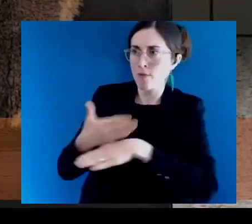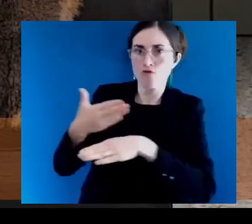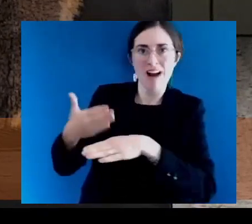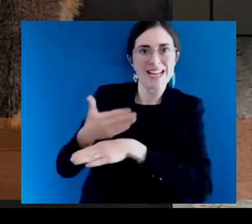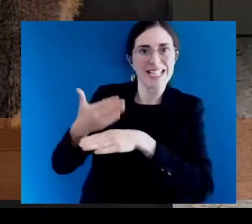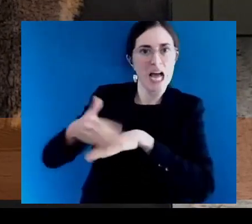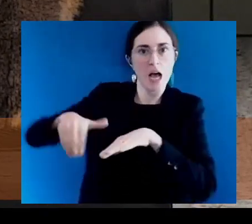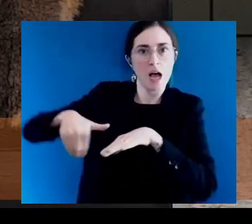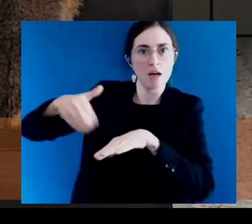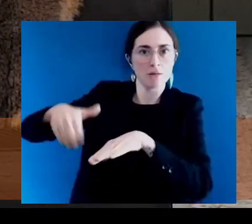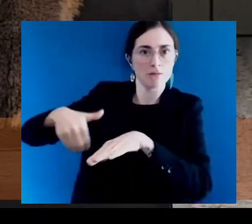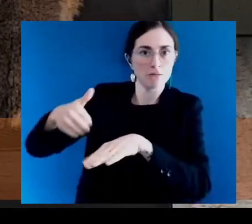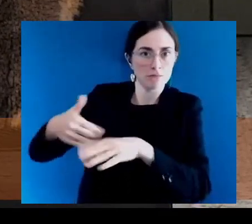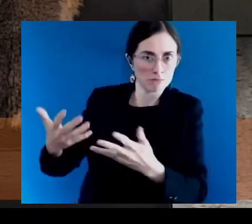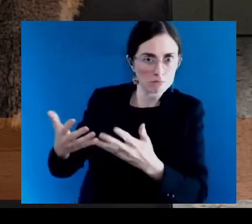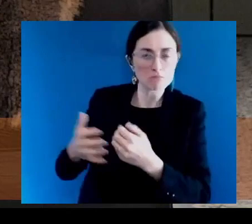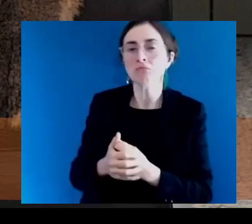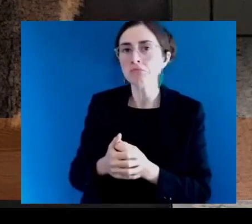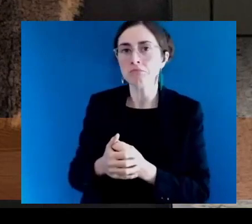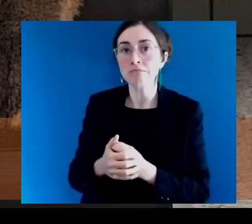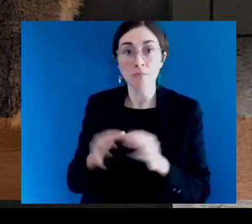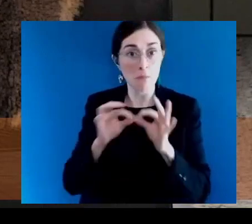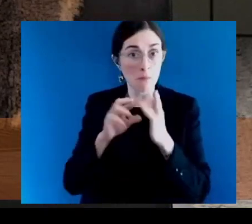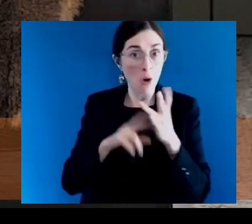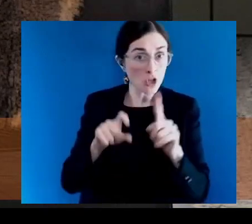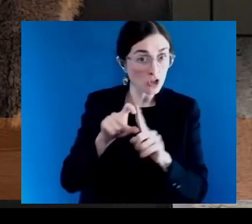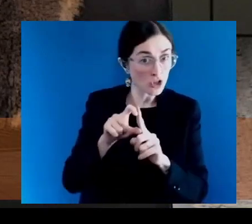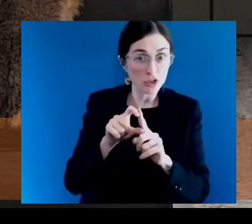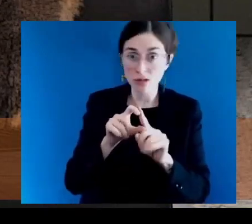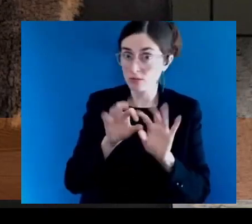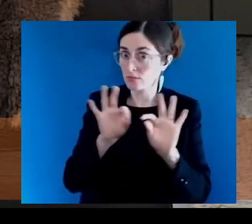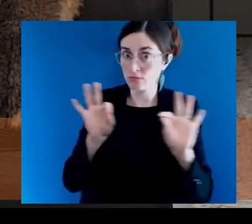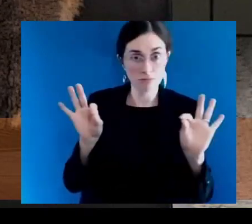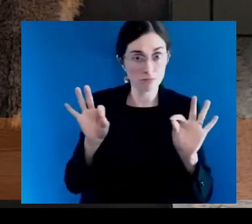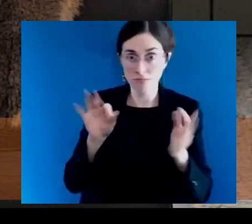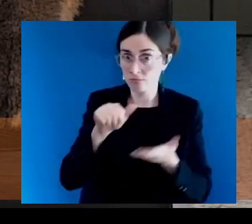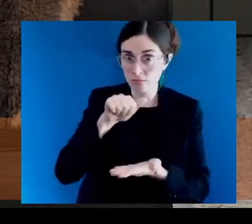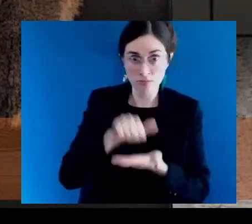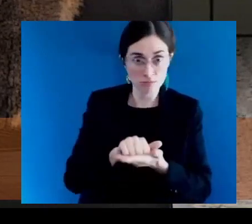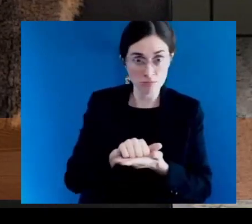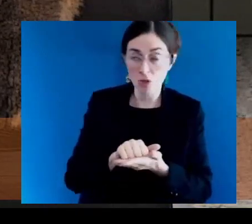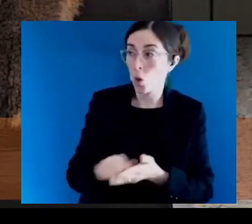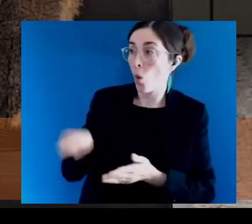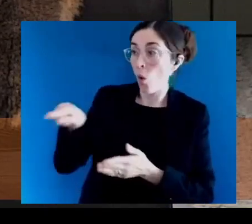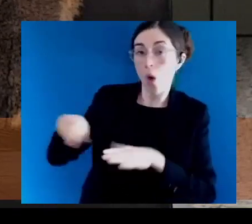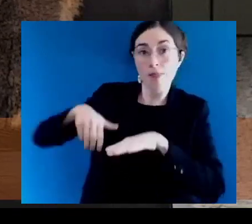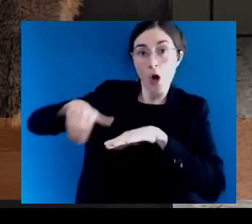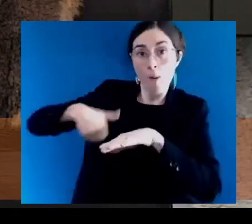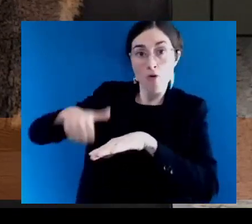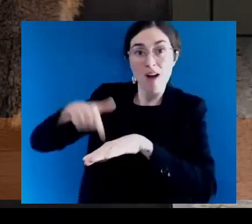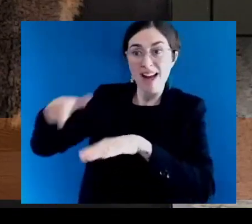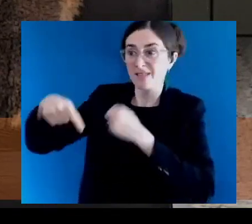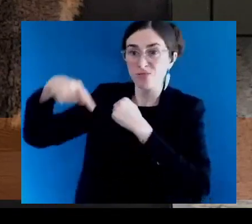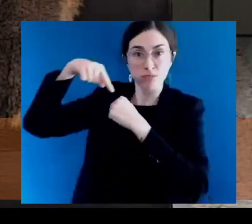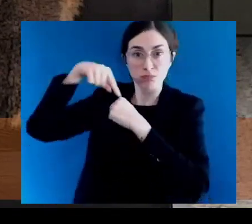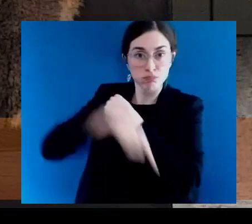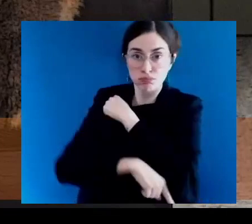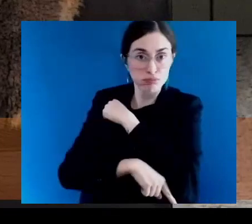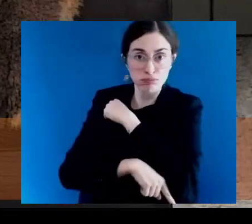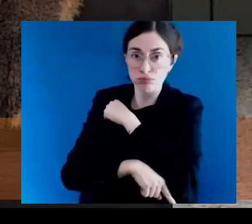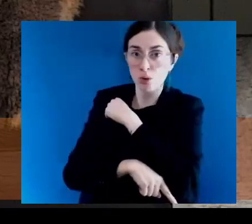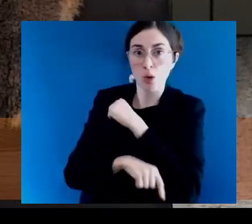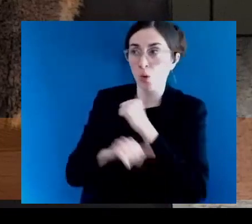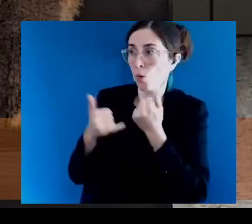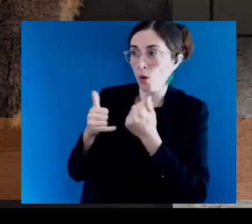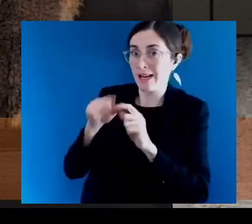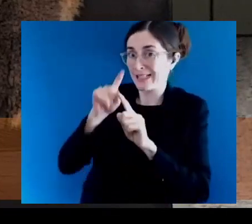correct. Now, if the bond is inadequate or the operator is insolvent or wound up for whatever reason,